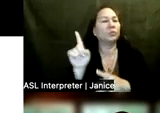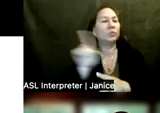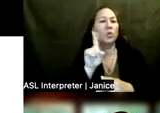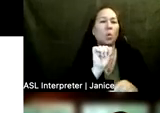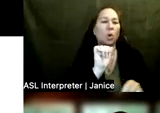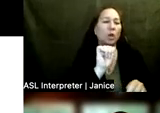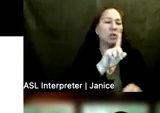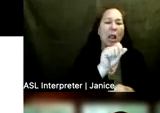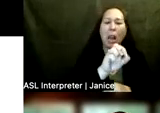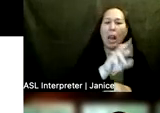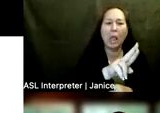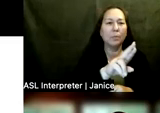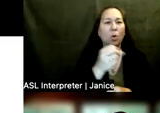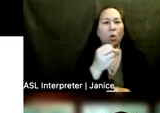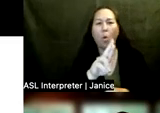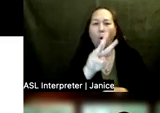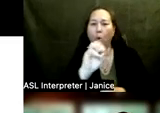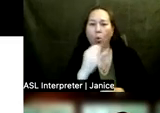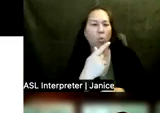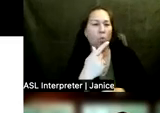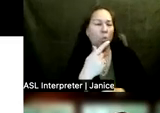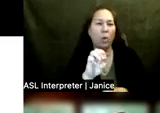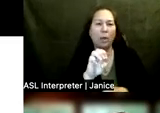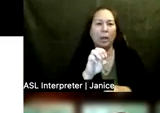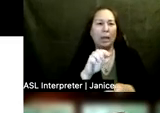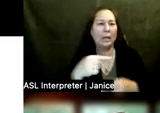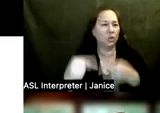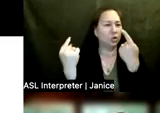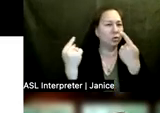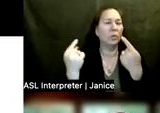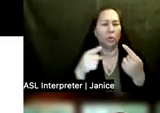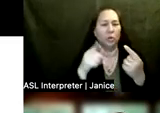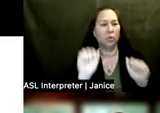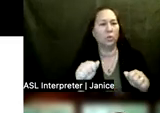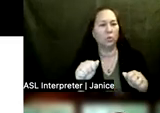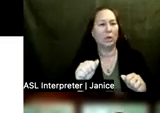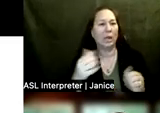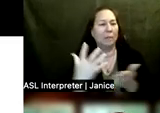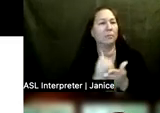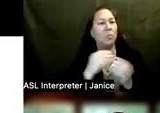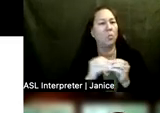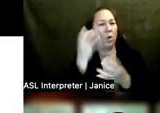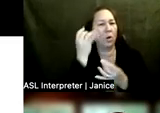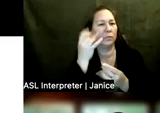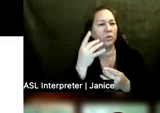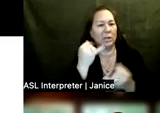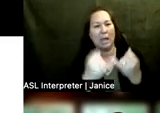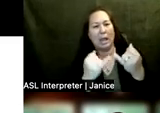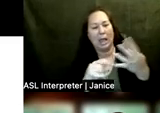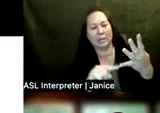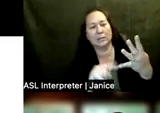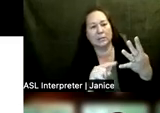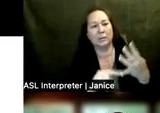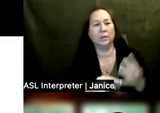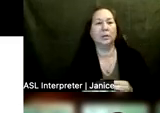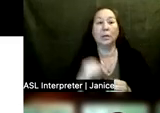wage dispute in a workplace, and you can get more information about that at the link there. And last slide is just my contact